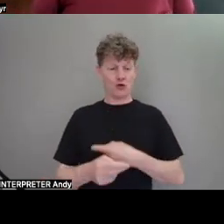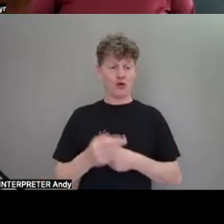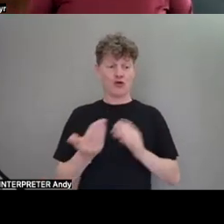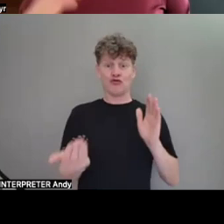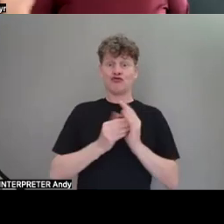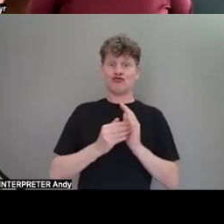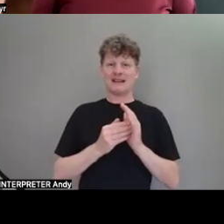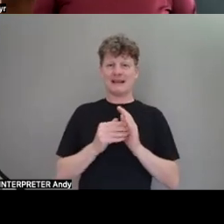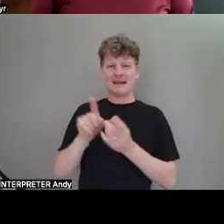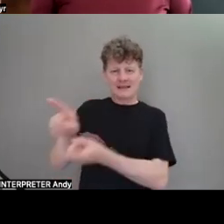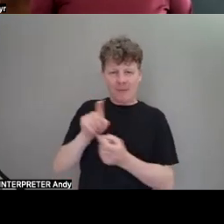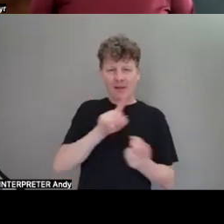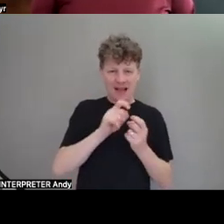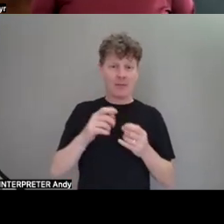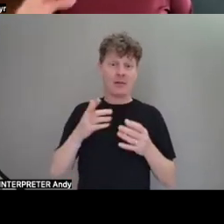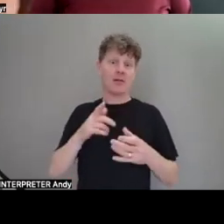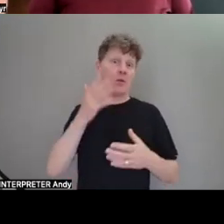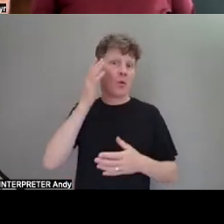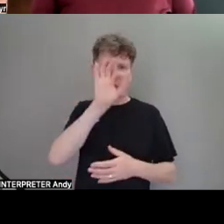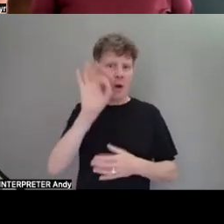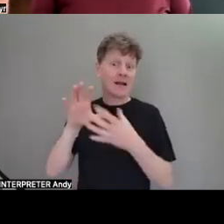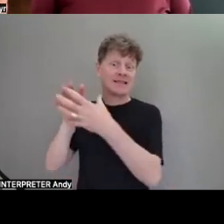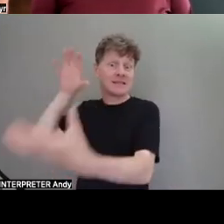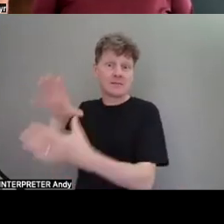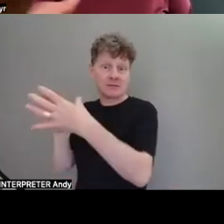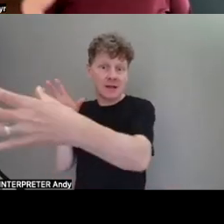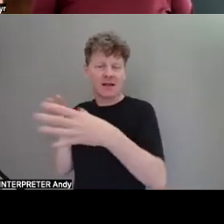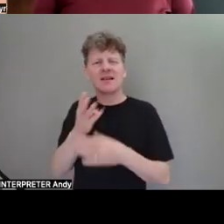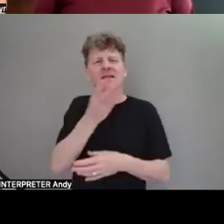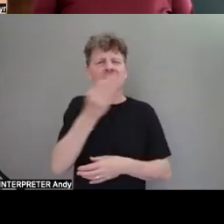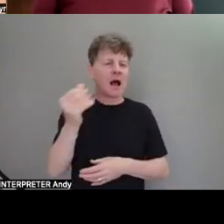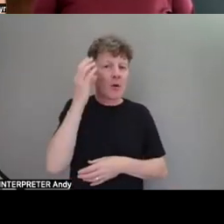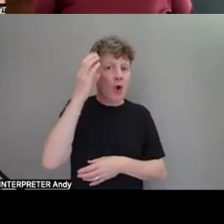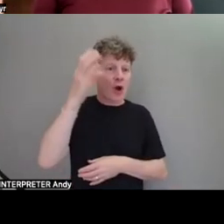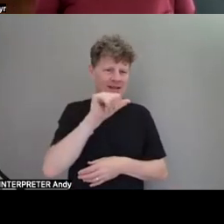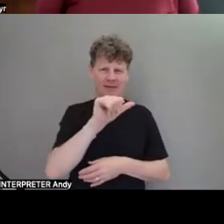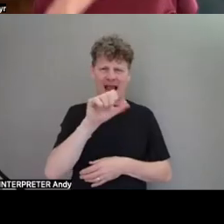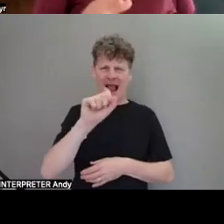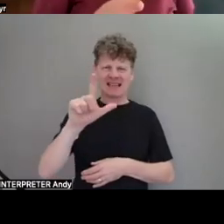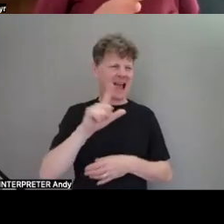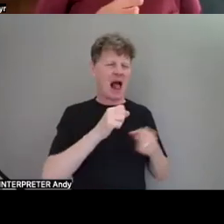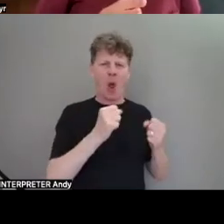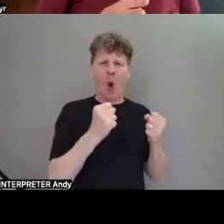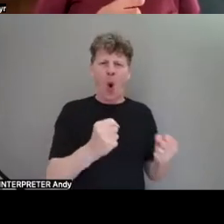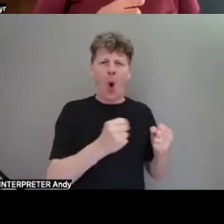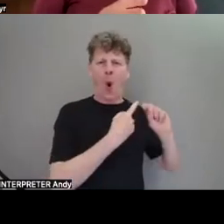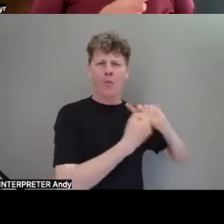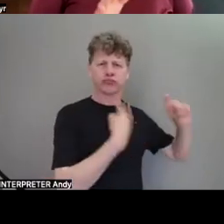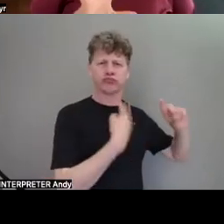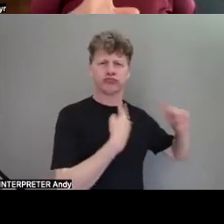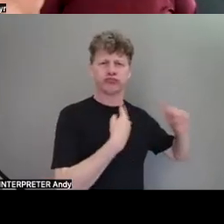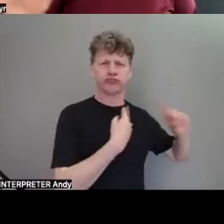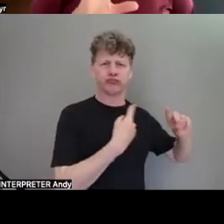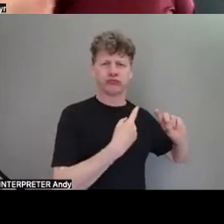size. So again, naturally, some concepts in ASL had way more responses than the concepts in ASL.